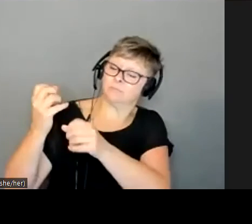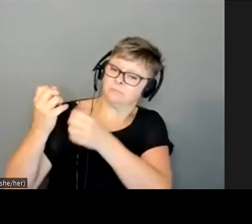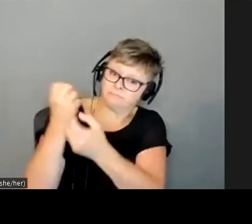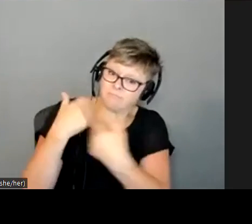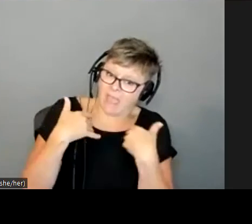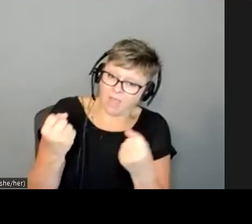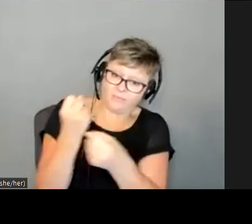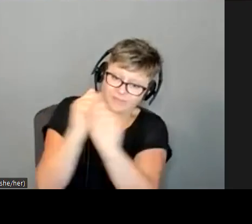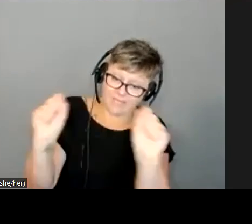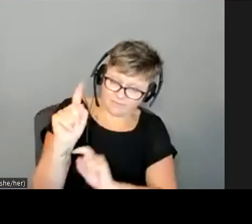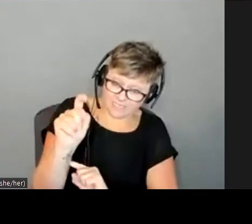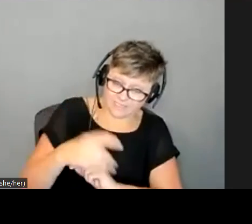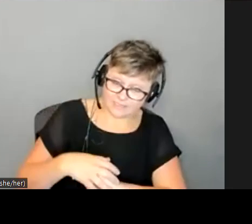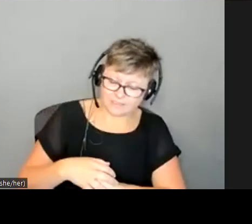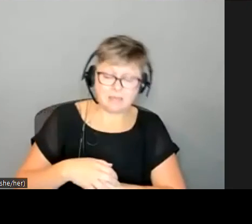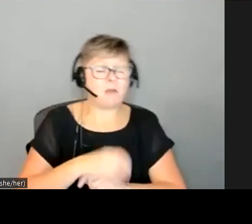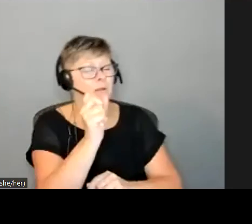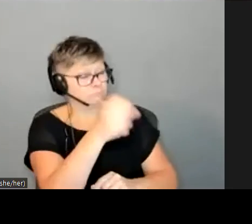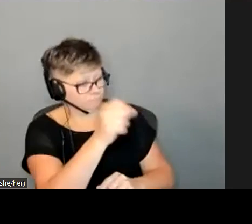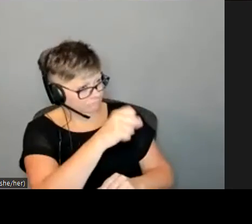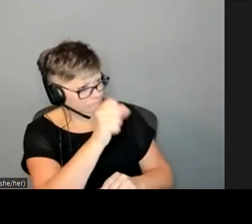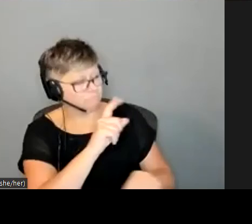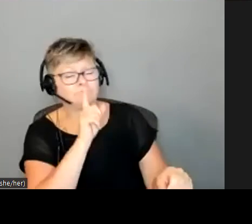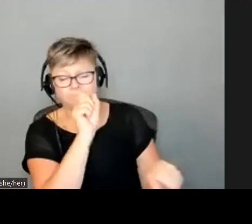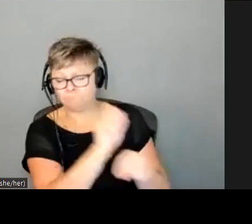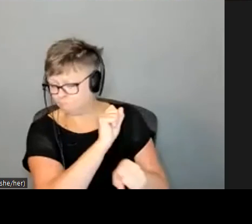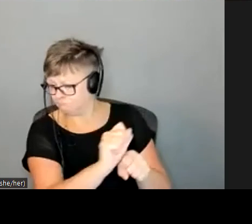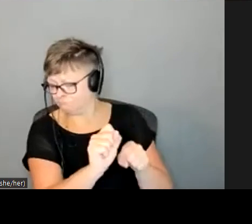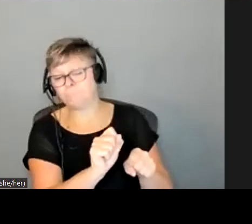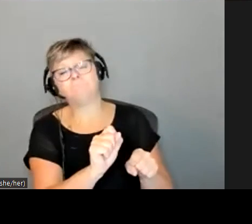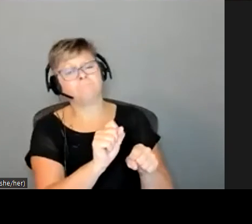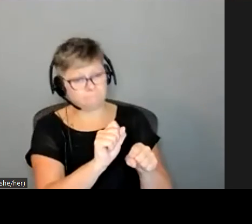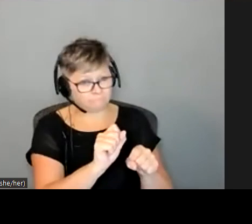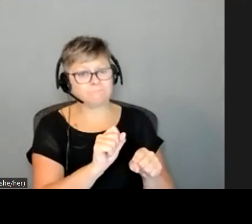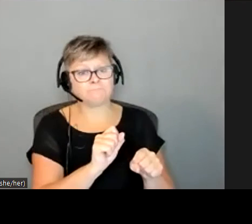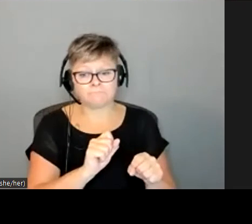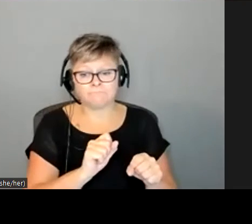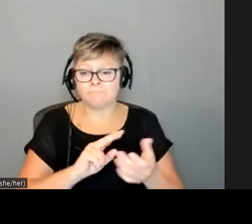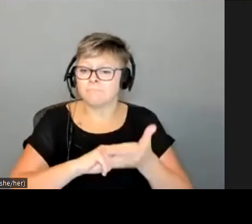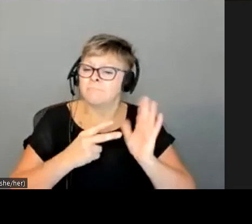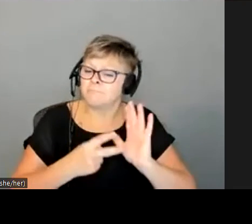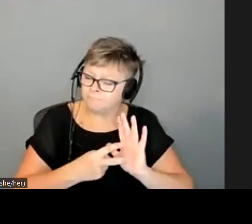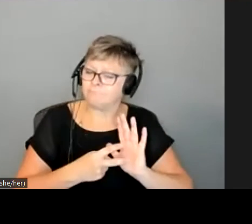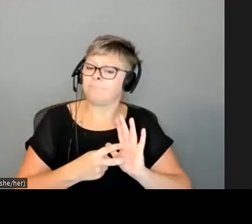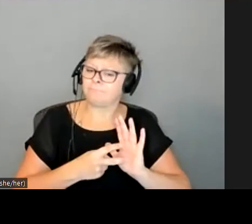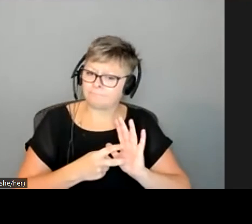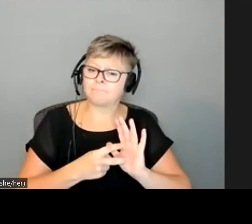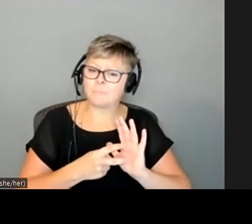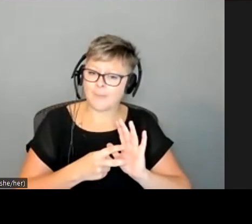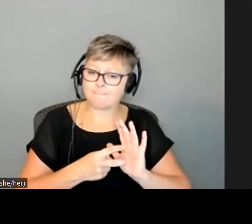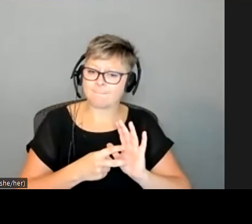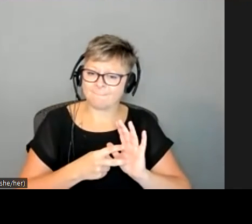Absolutely, it's the heart of, that's where I'm building from, is taking those steps